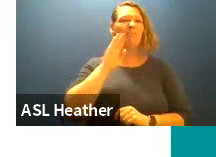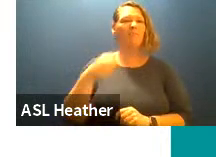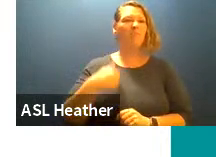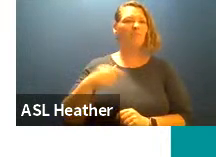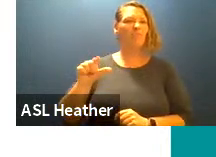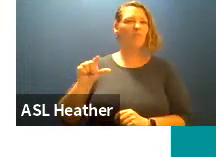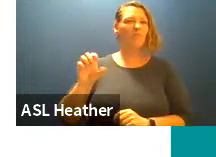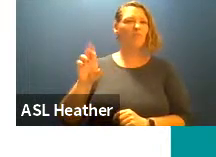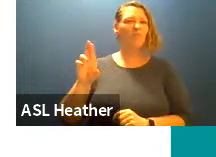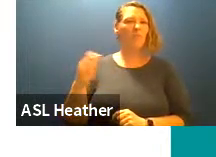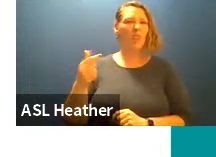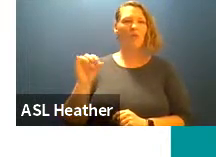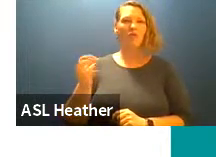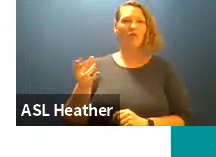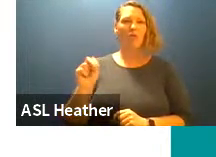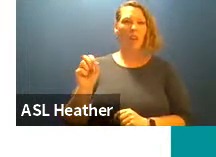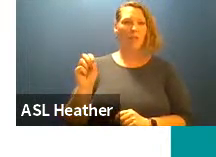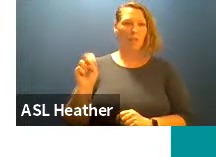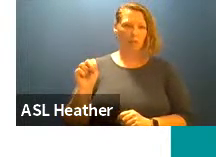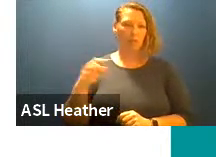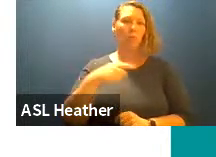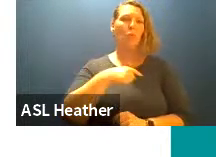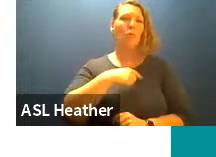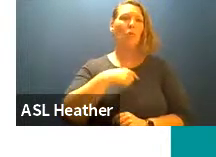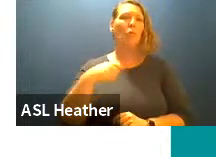Johnson. So we are